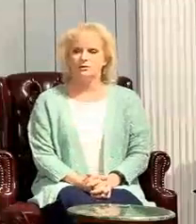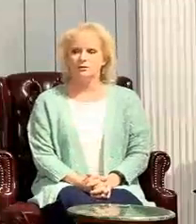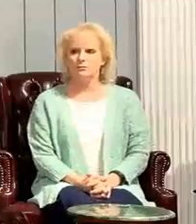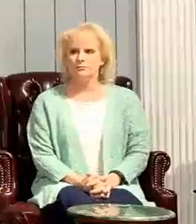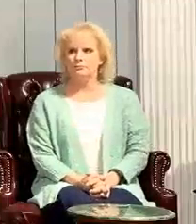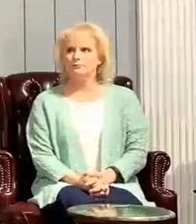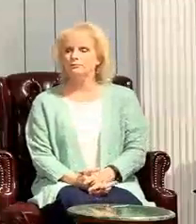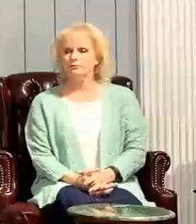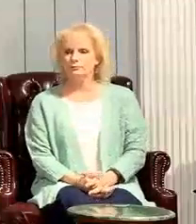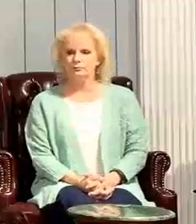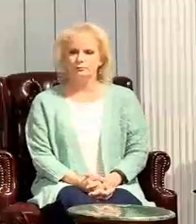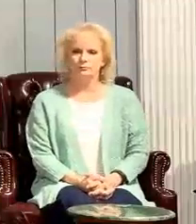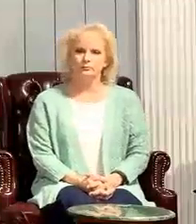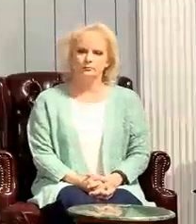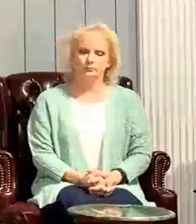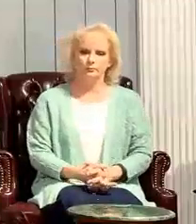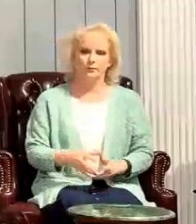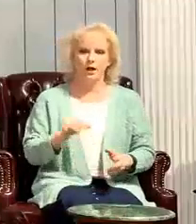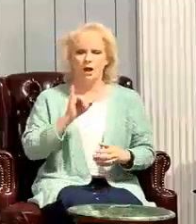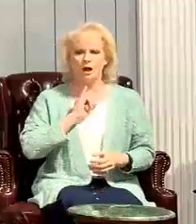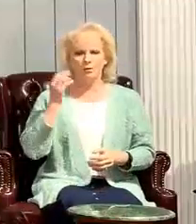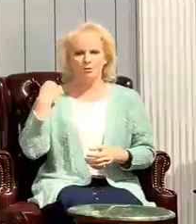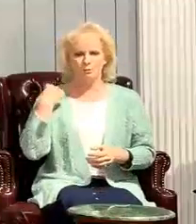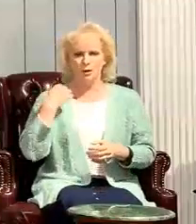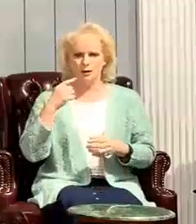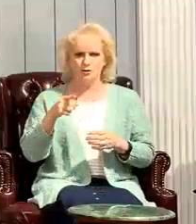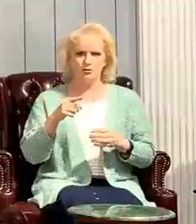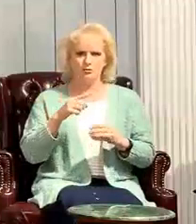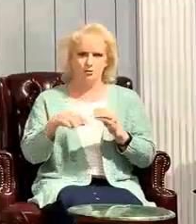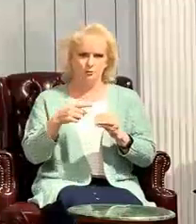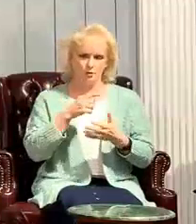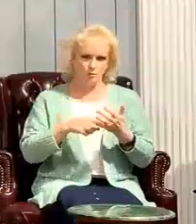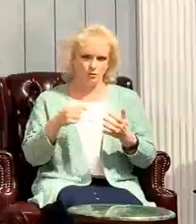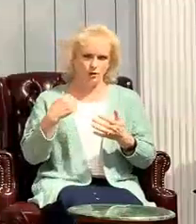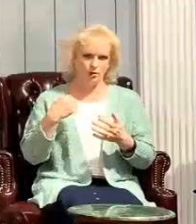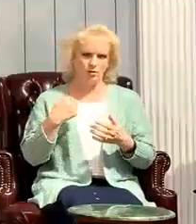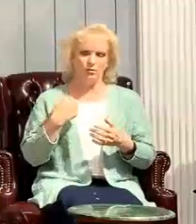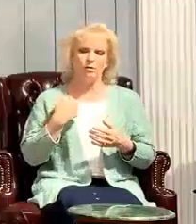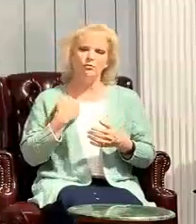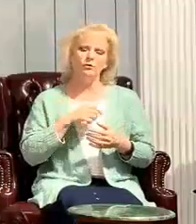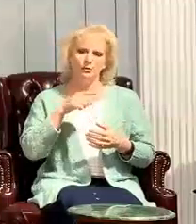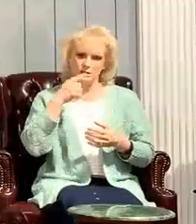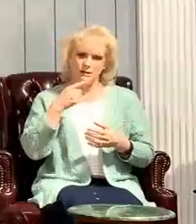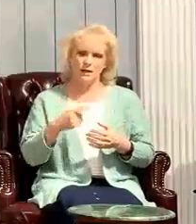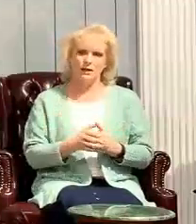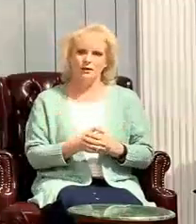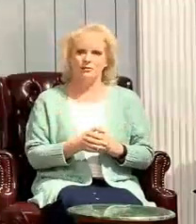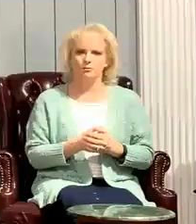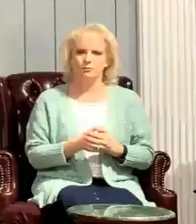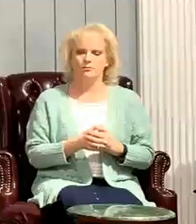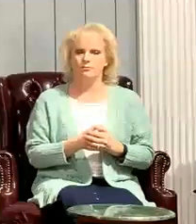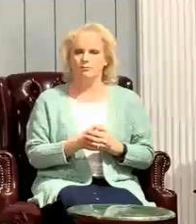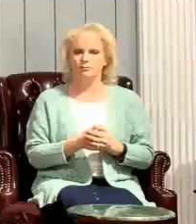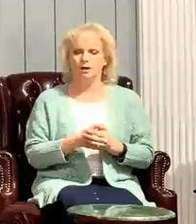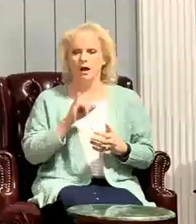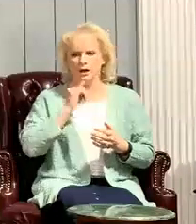Just kind of remind you about what we've been saying, and I know this will be a little bit of review because we've been here in the book of Deuteronomy. I think this is the third